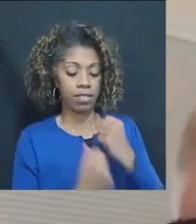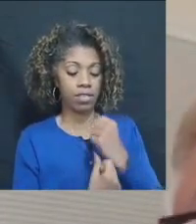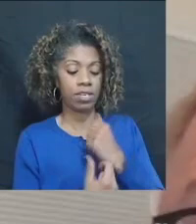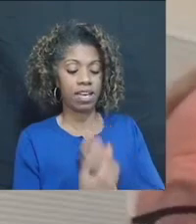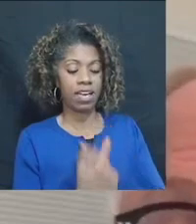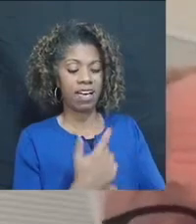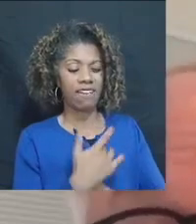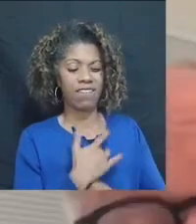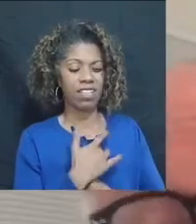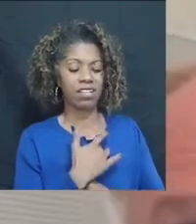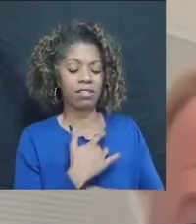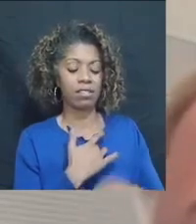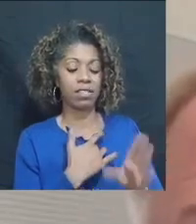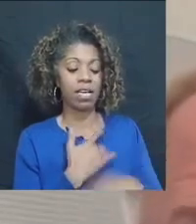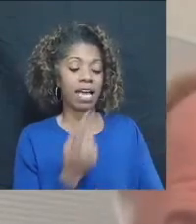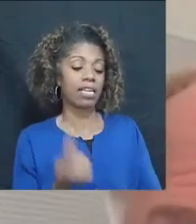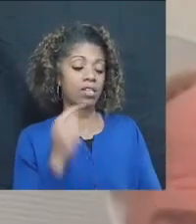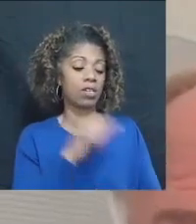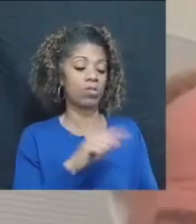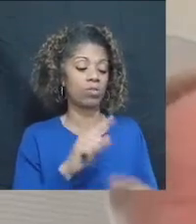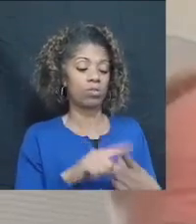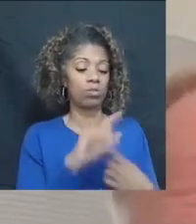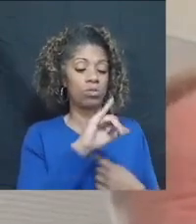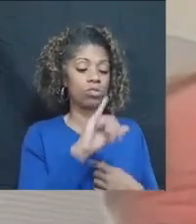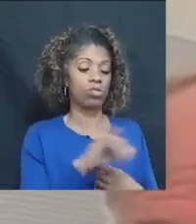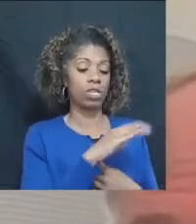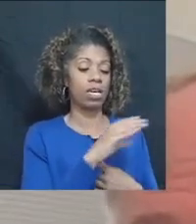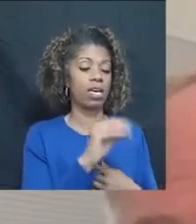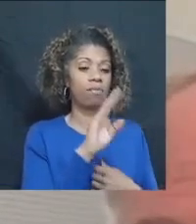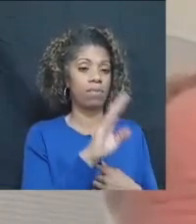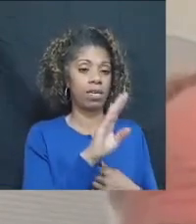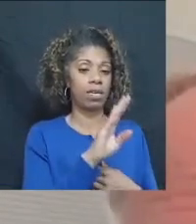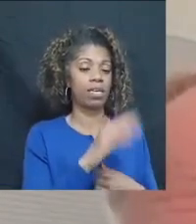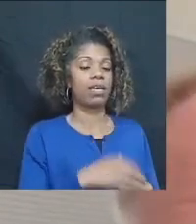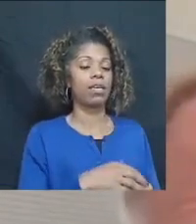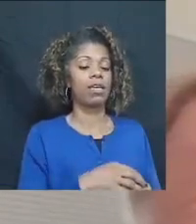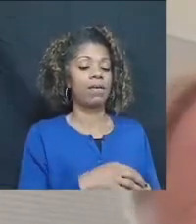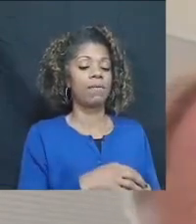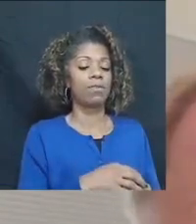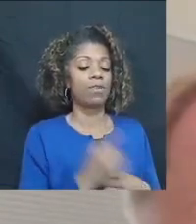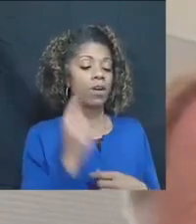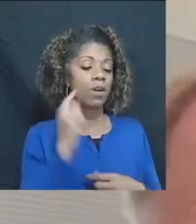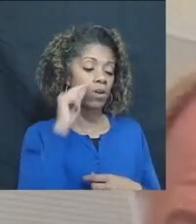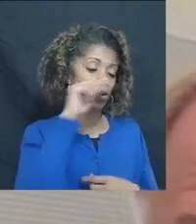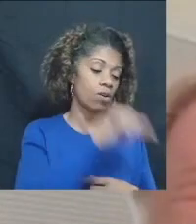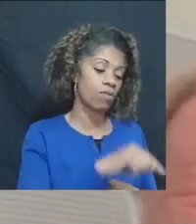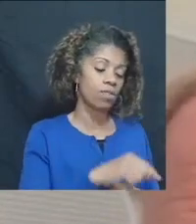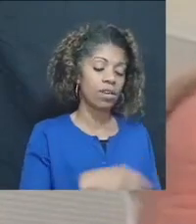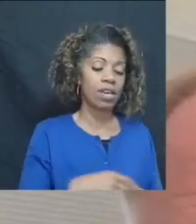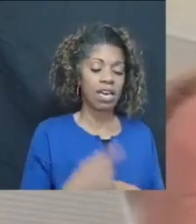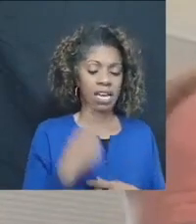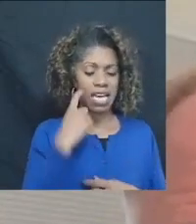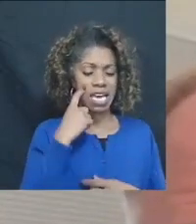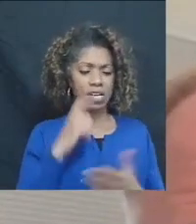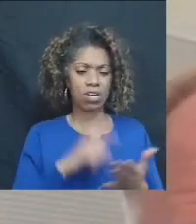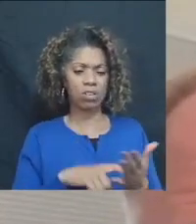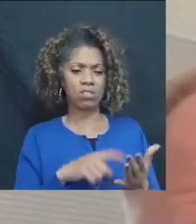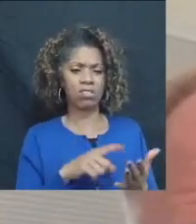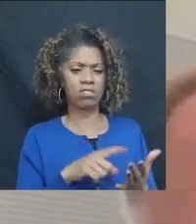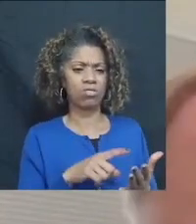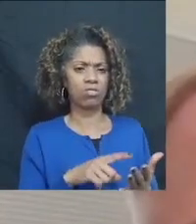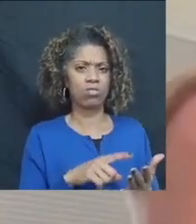big communications that was being done around climate change, and particularly climate and health. Kresge and other foundations have